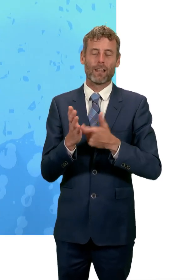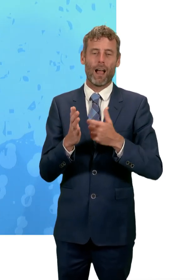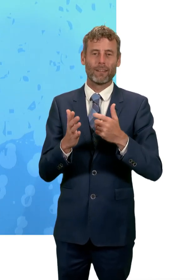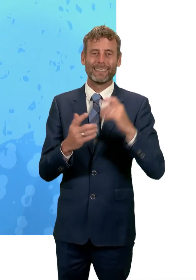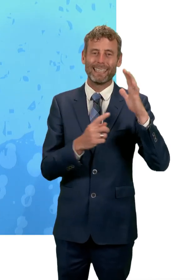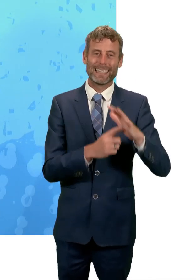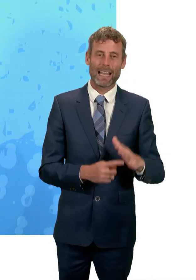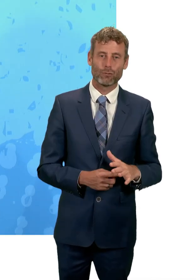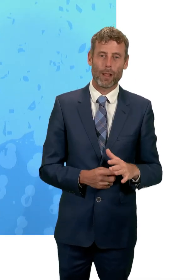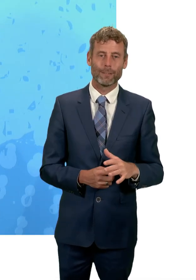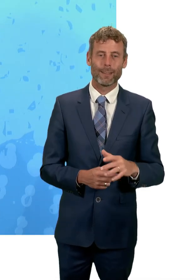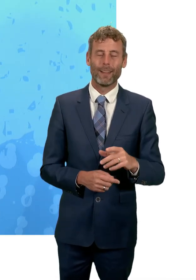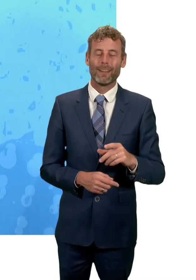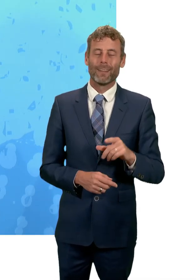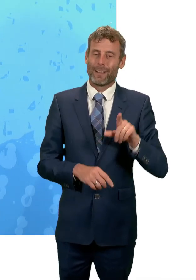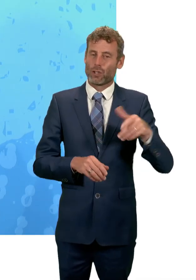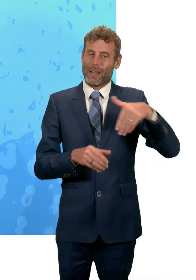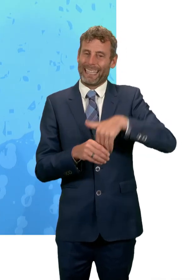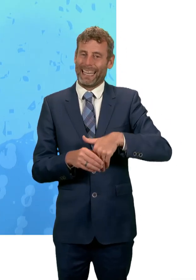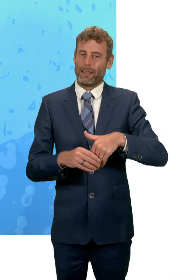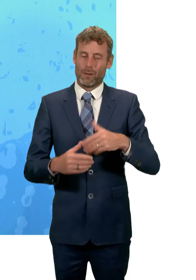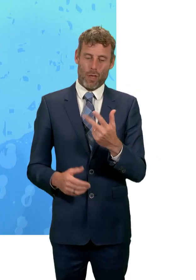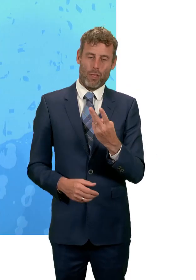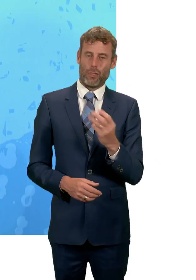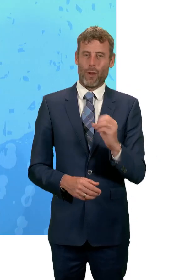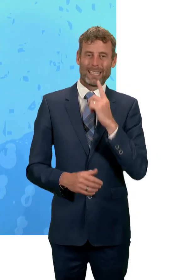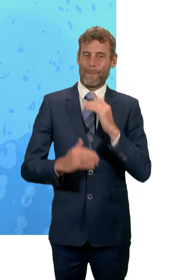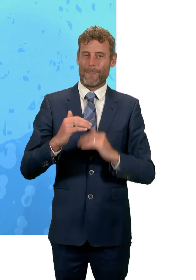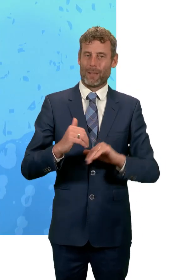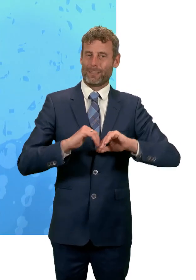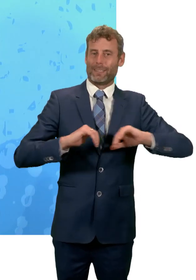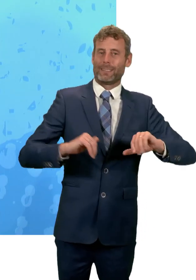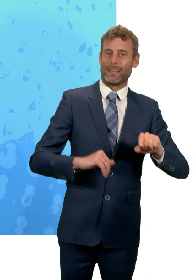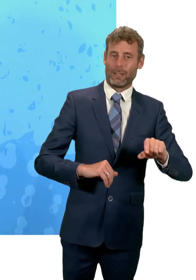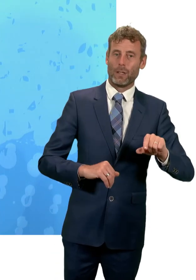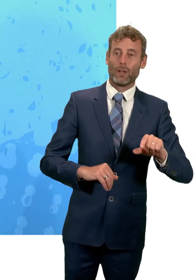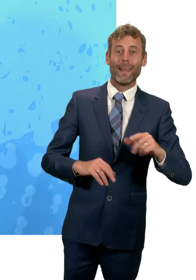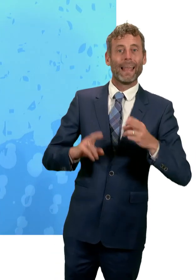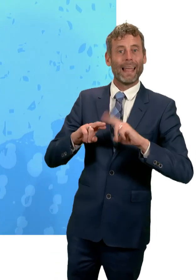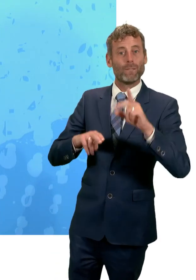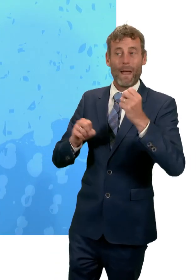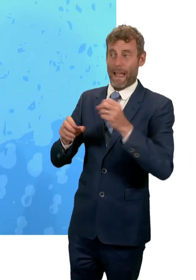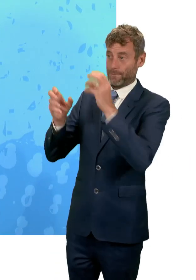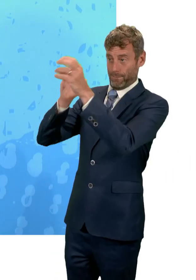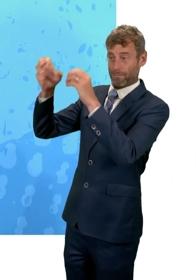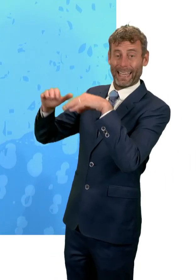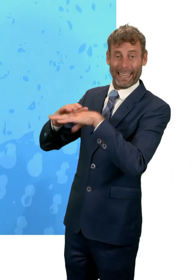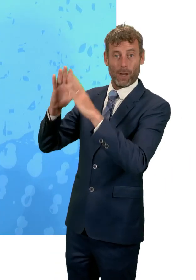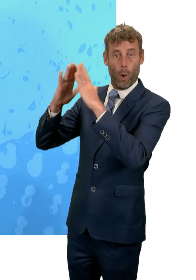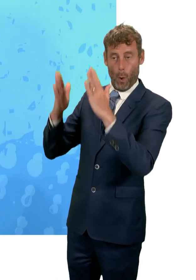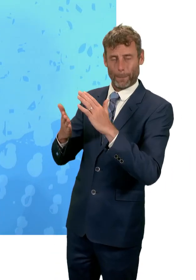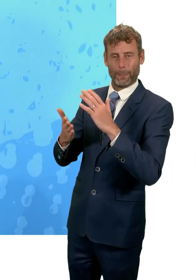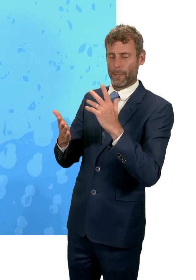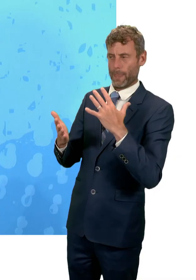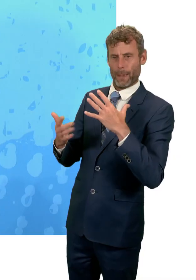your spices or your oils and things like that, and vinegars and things like that. But once you've got those basics in place, you know, it can